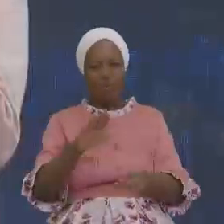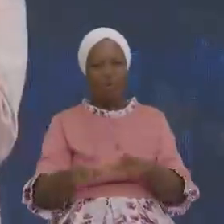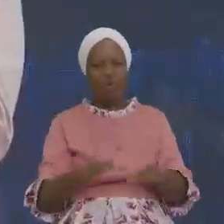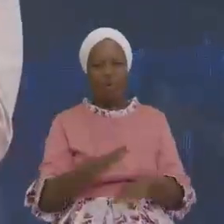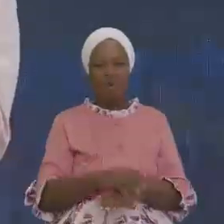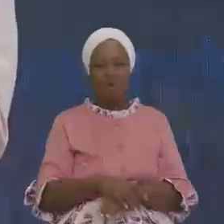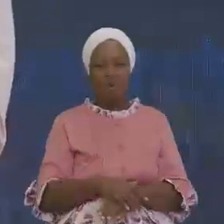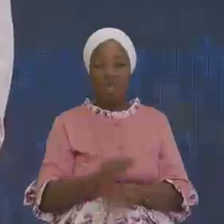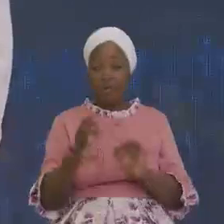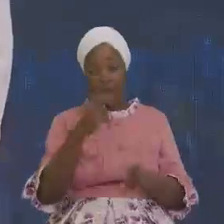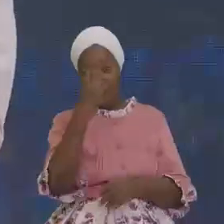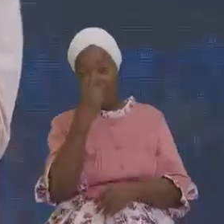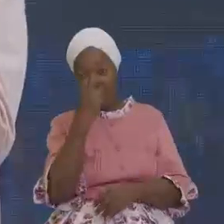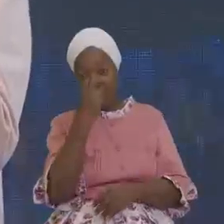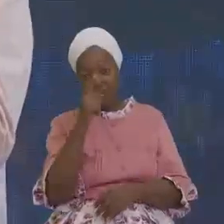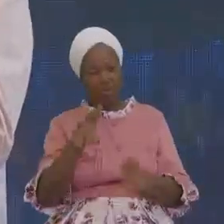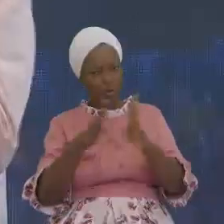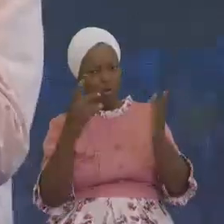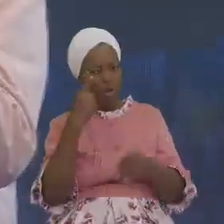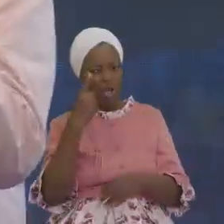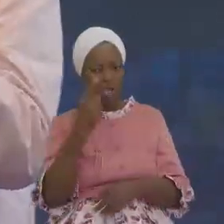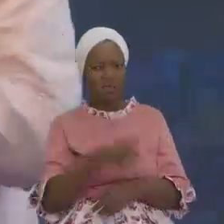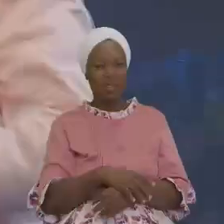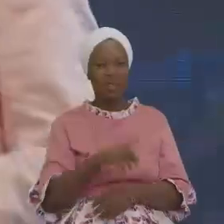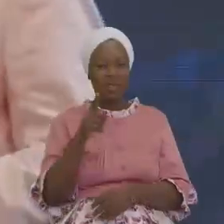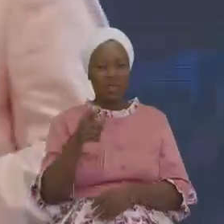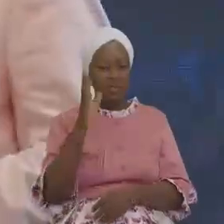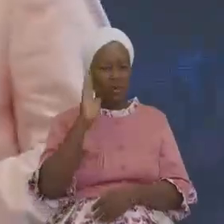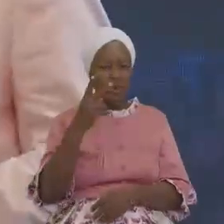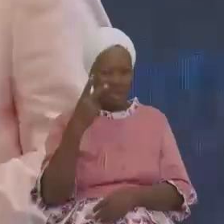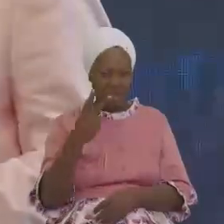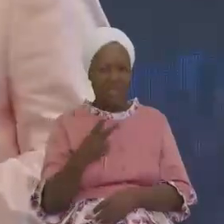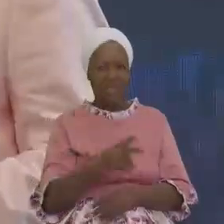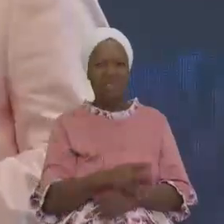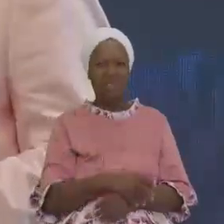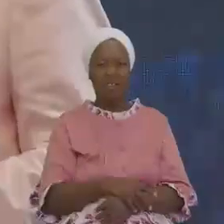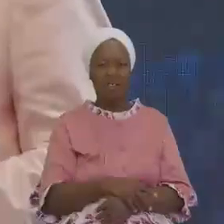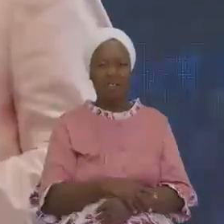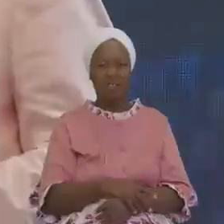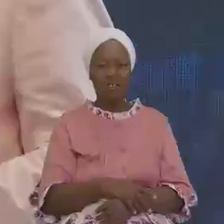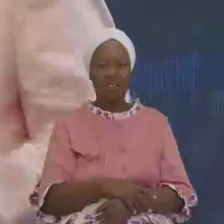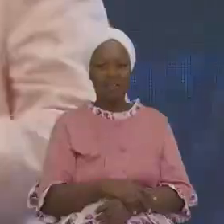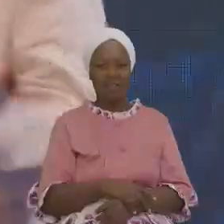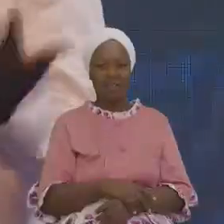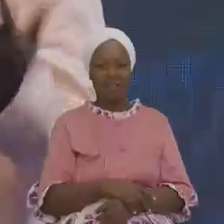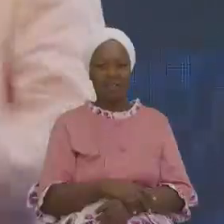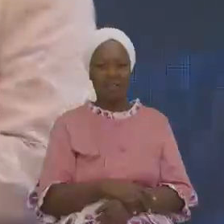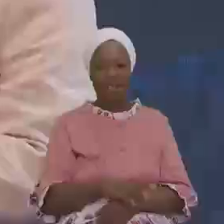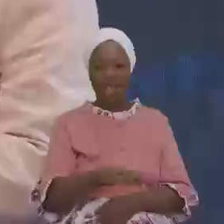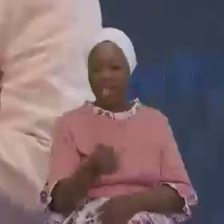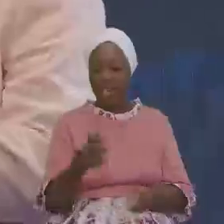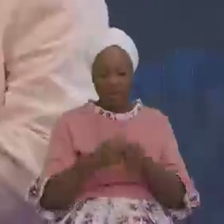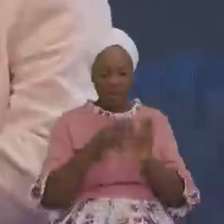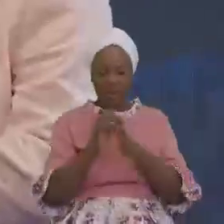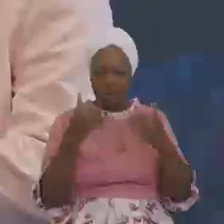If you're blind, you open your eyes, you will see. Any problem you